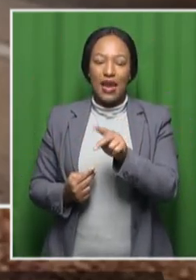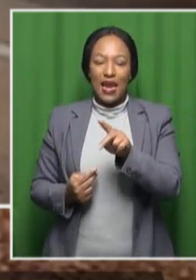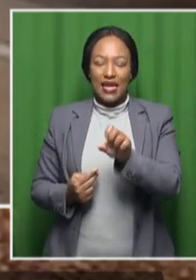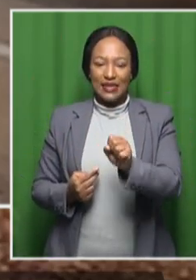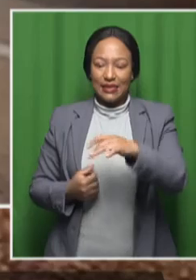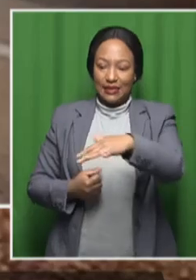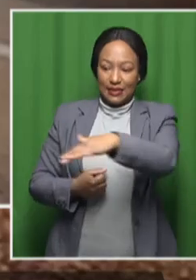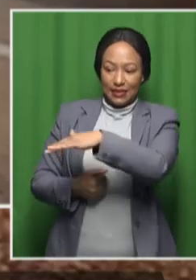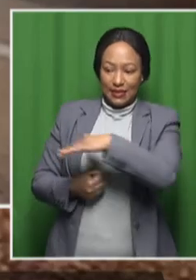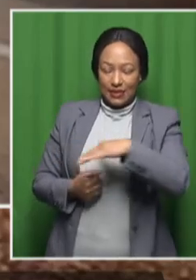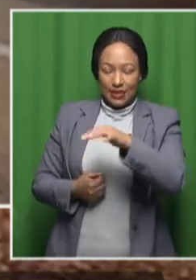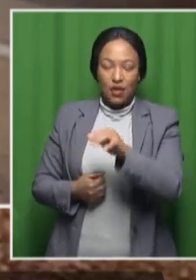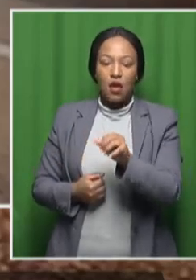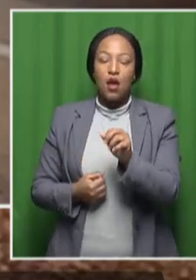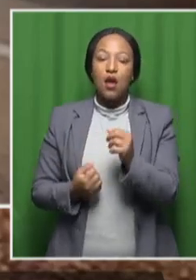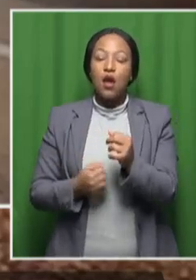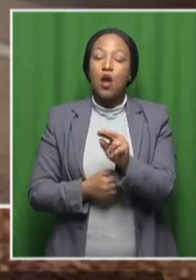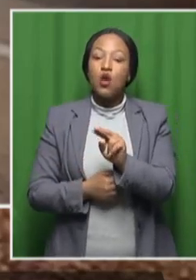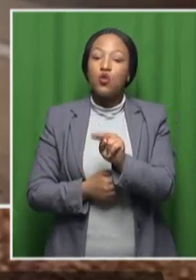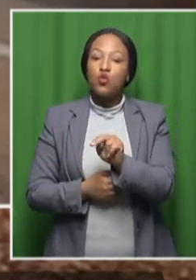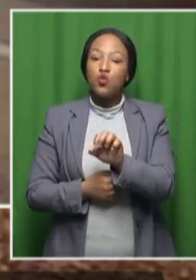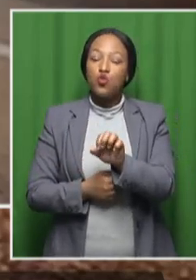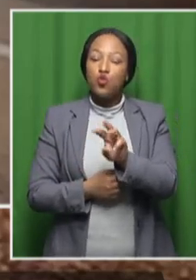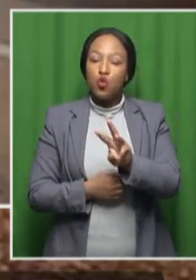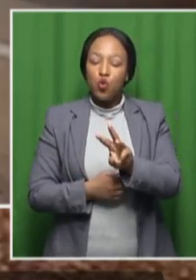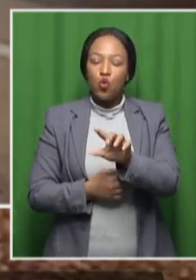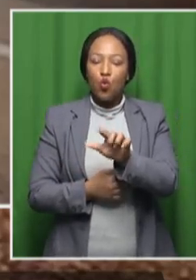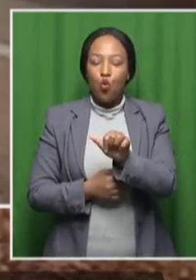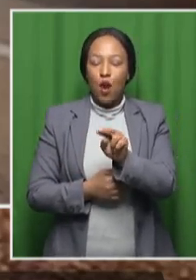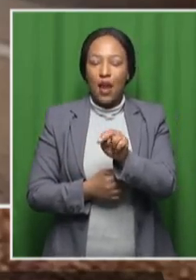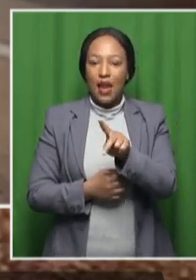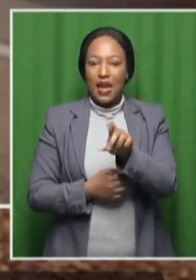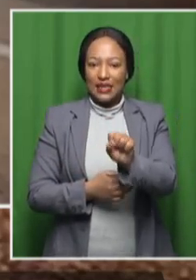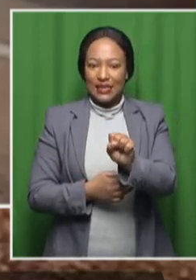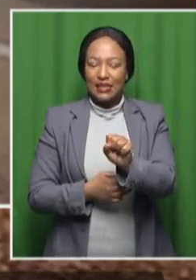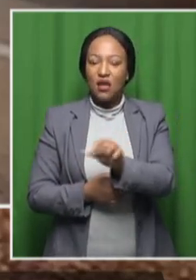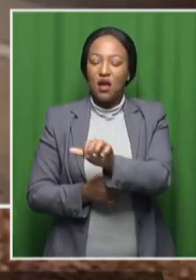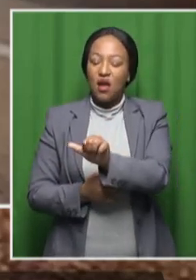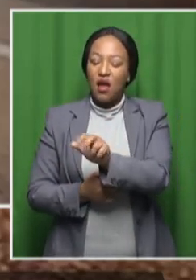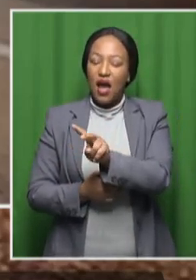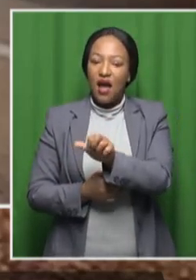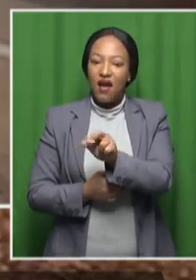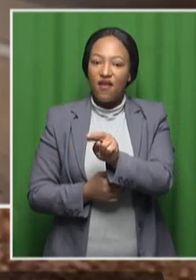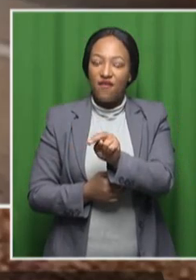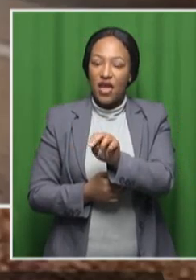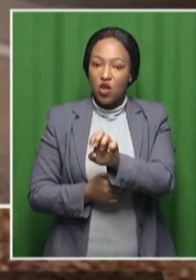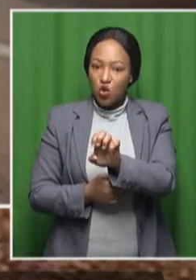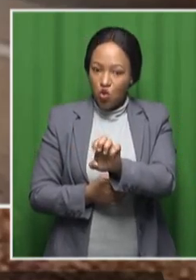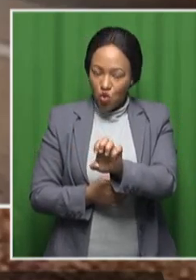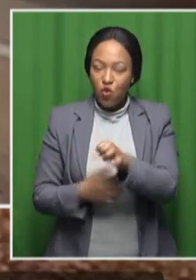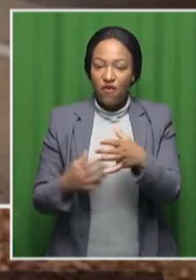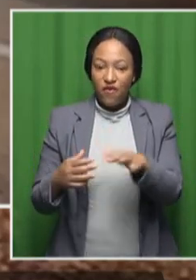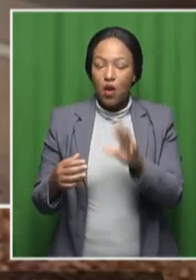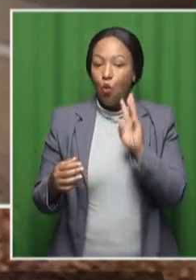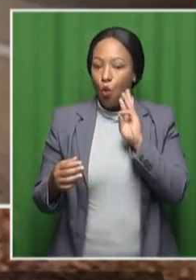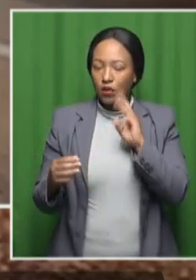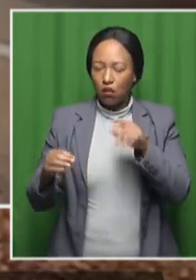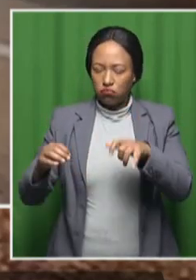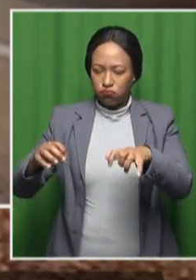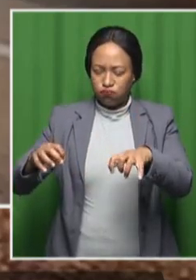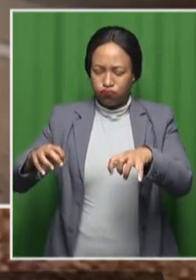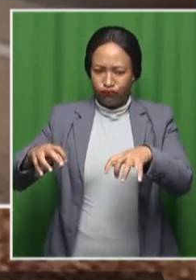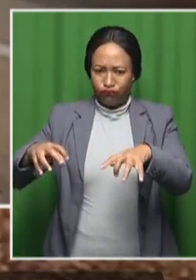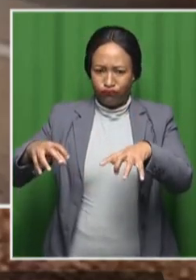Newlands Avenue. That was just one of the many routes in Newlands and one of the many routes in Cape Town that was underwater. Now, there's that much water